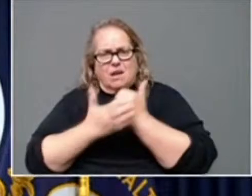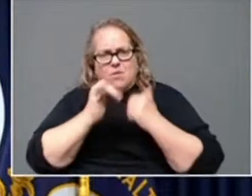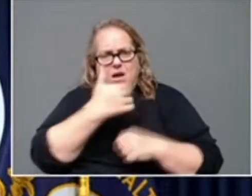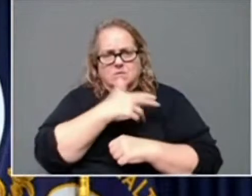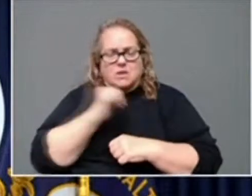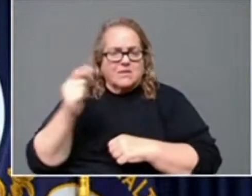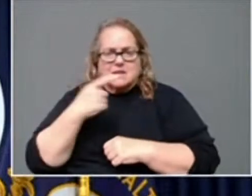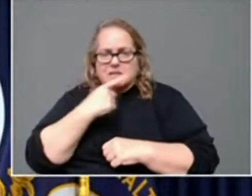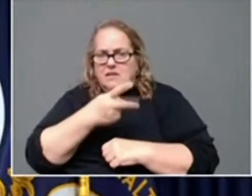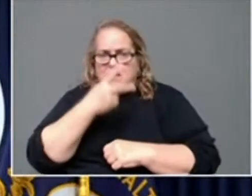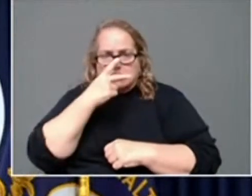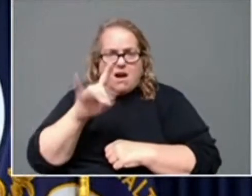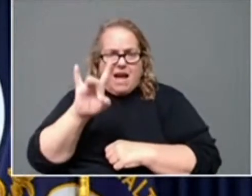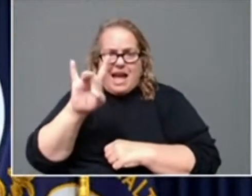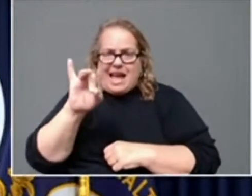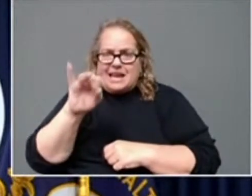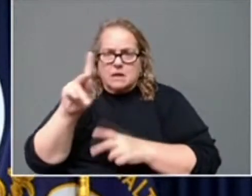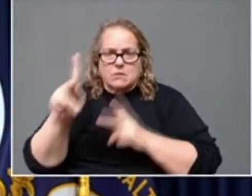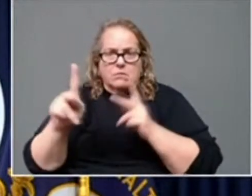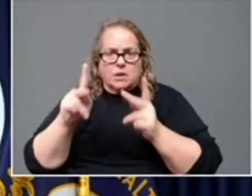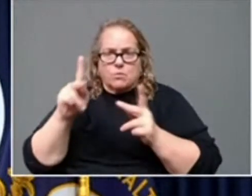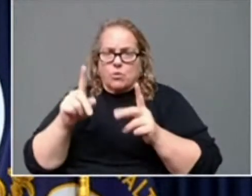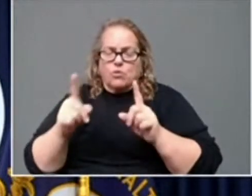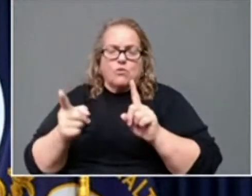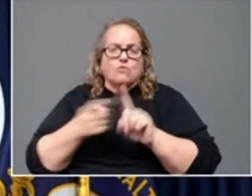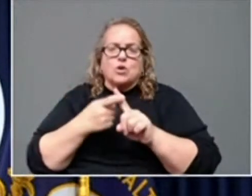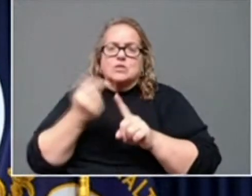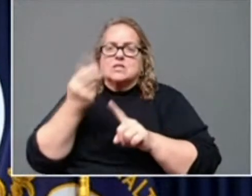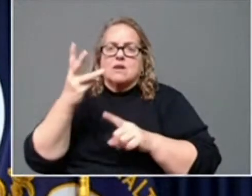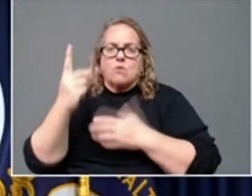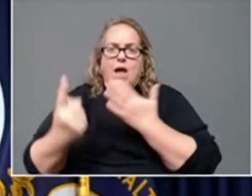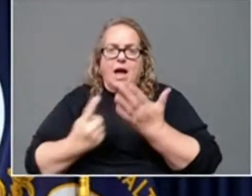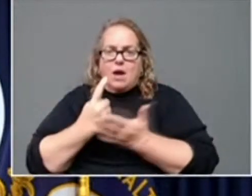people in the first several hours.